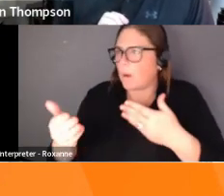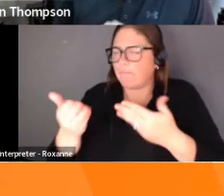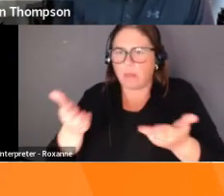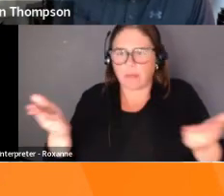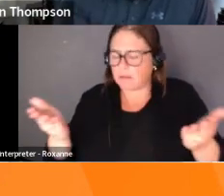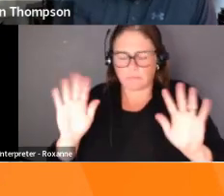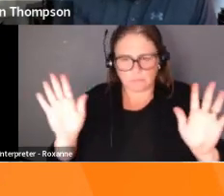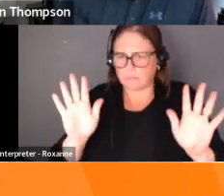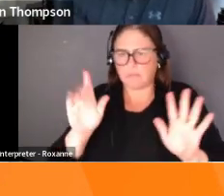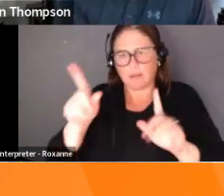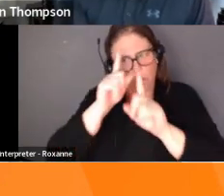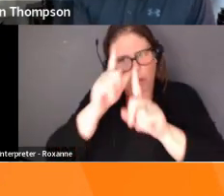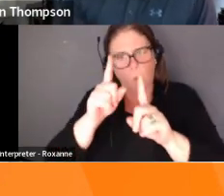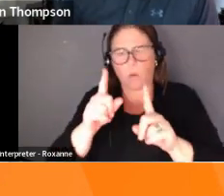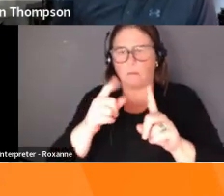on Amazon.